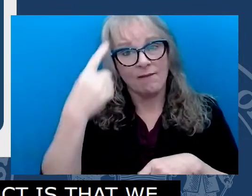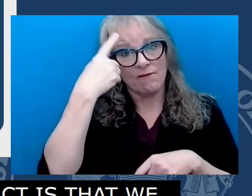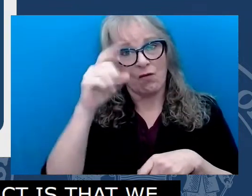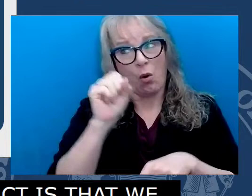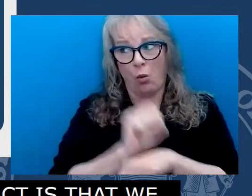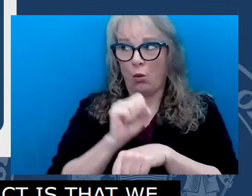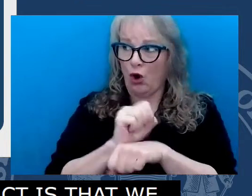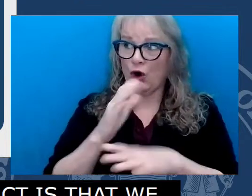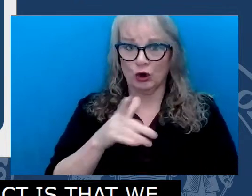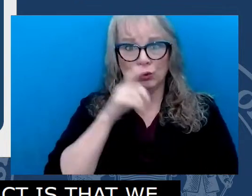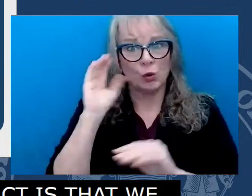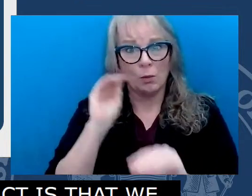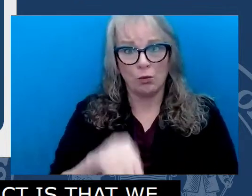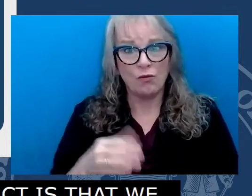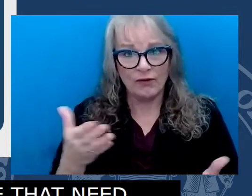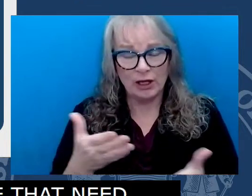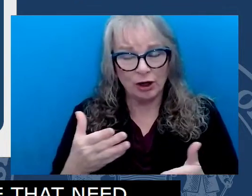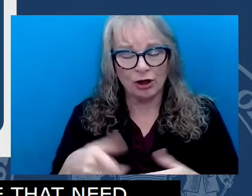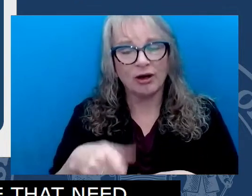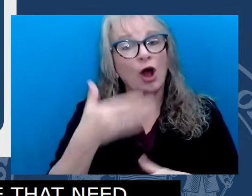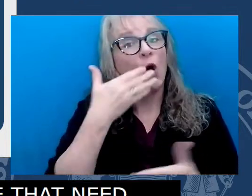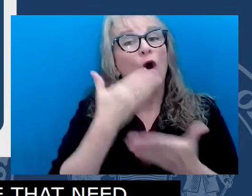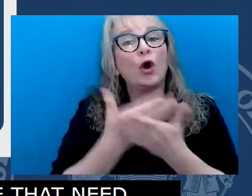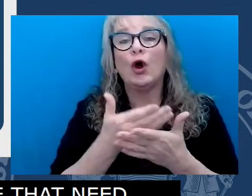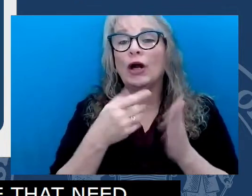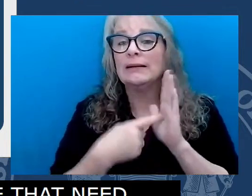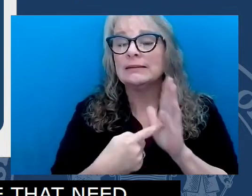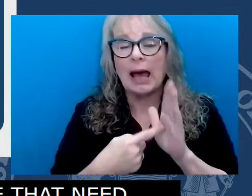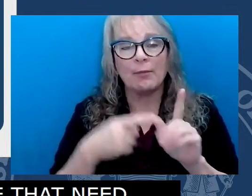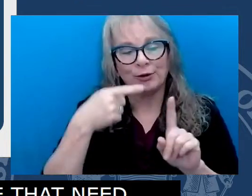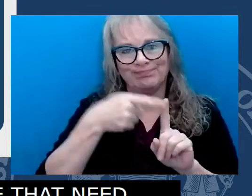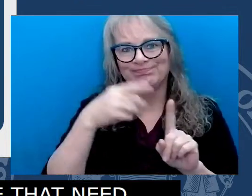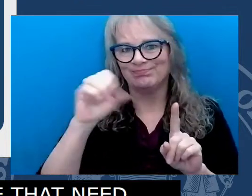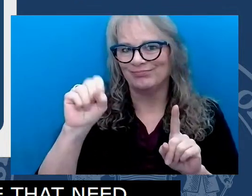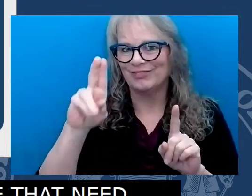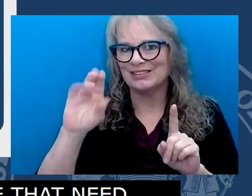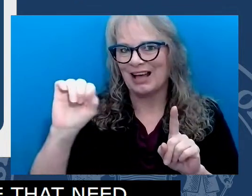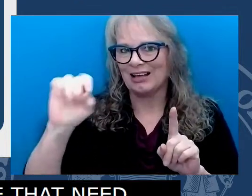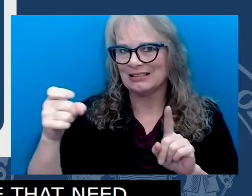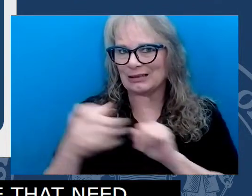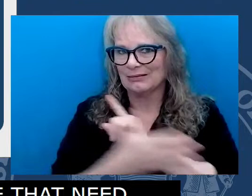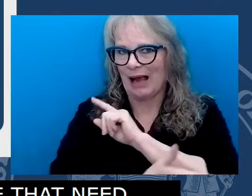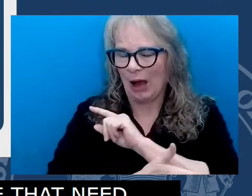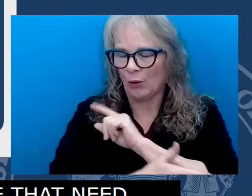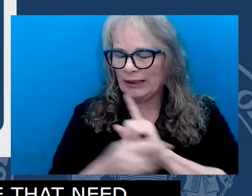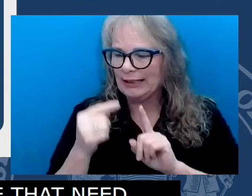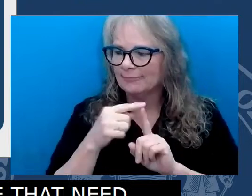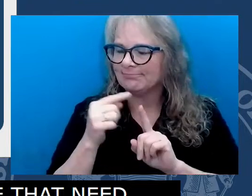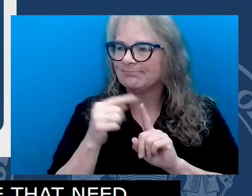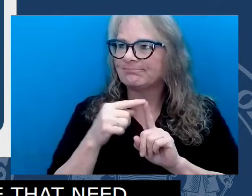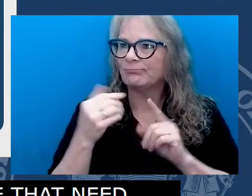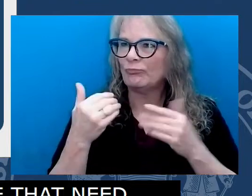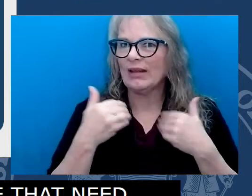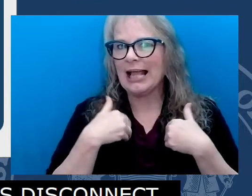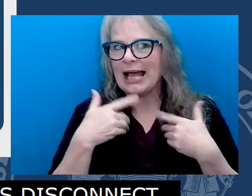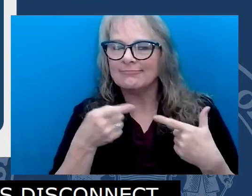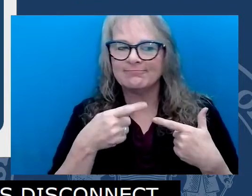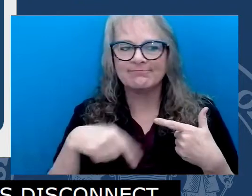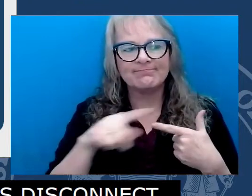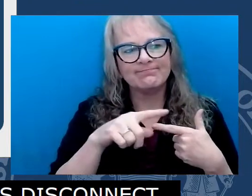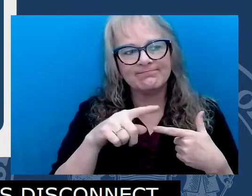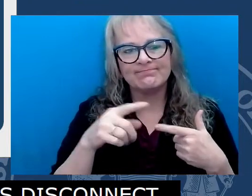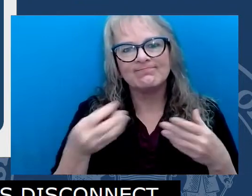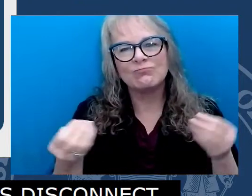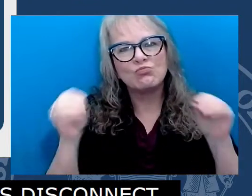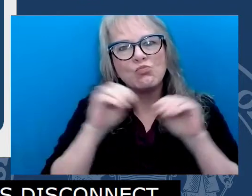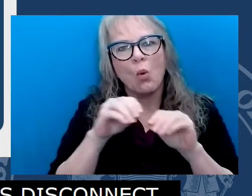good example of this disconnect is in Sussex County, where you have a lot of kind of lower wage jobs along